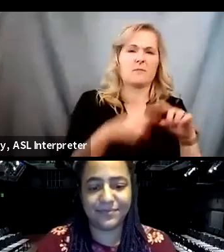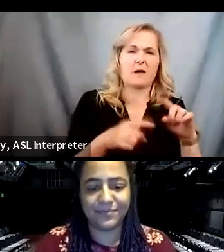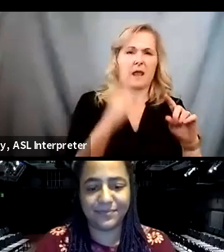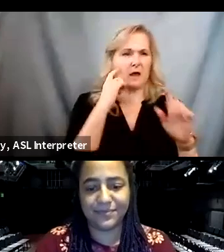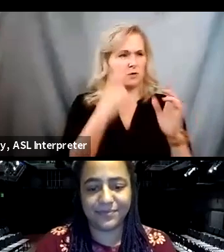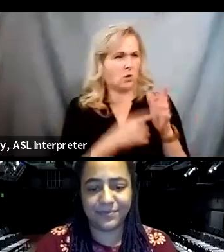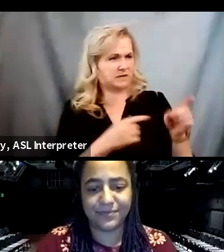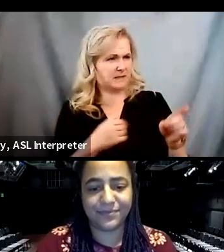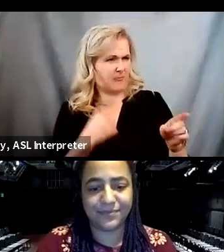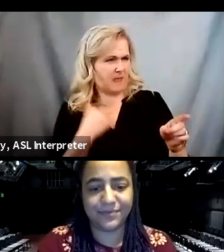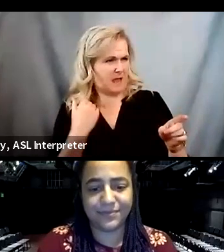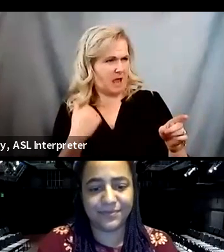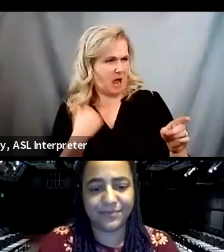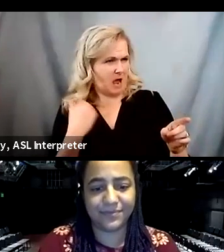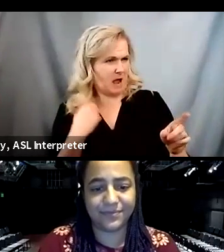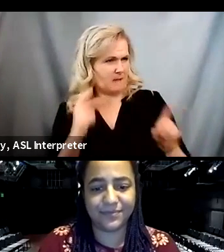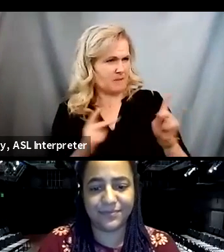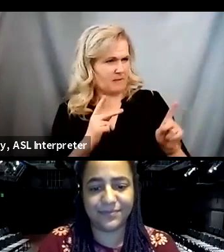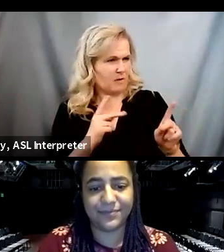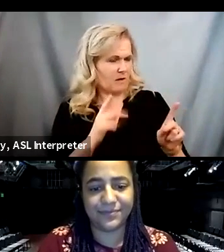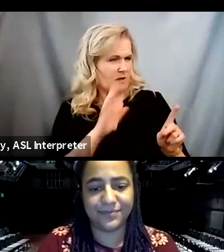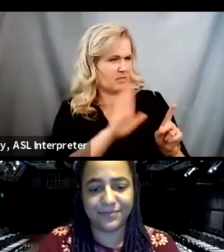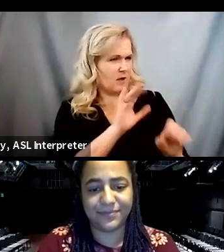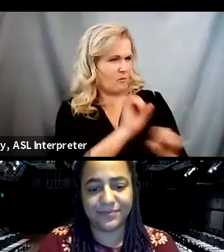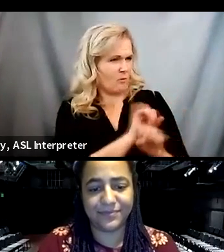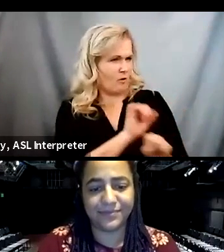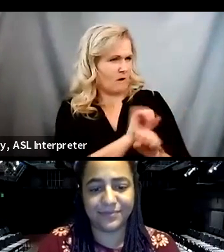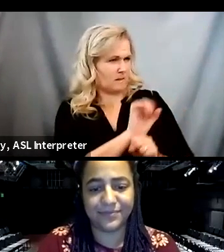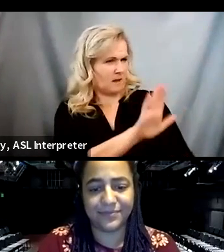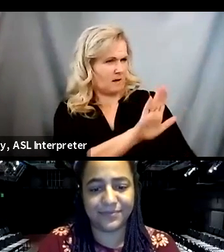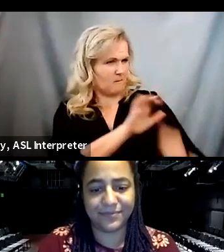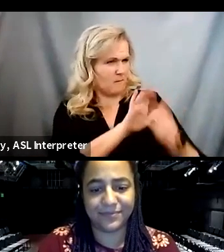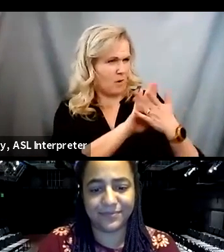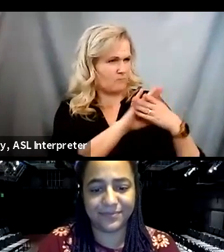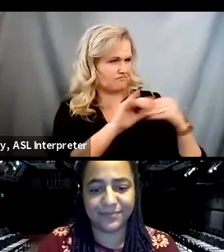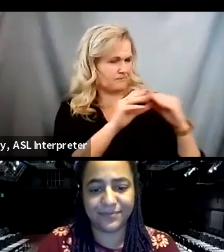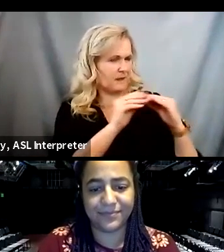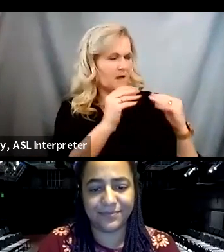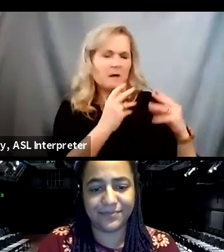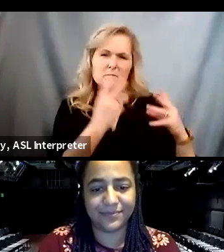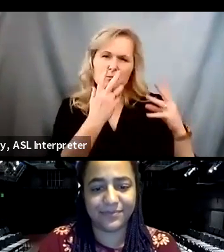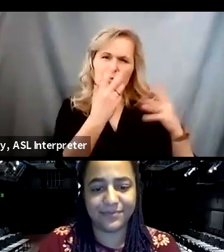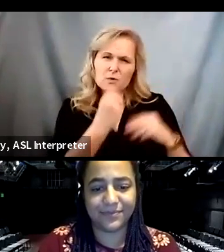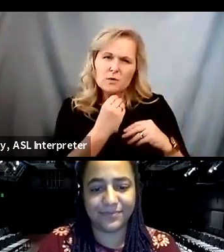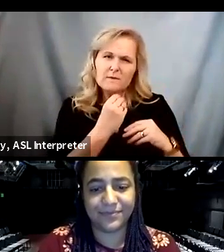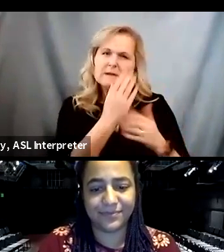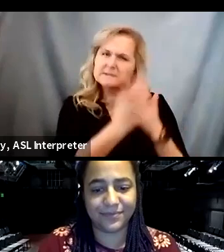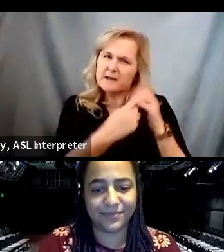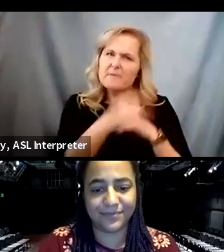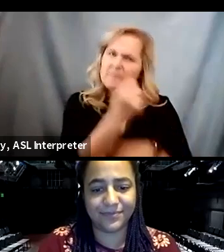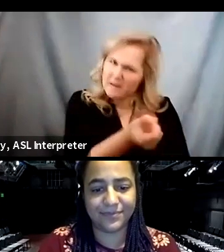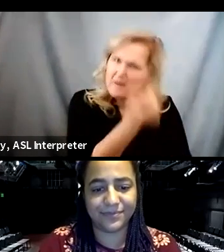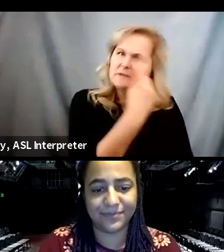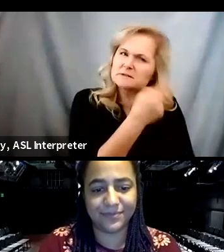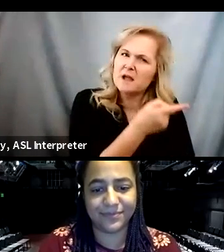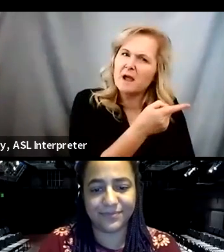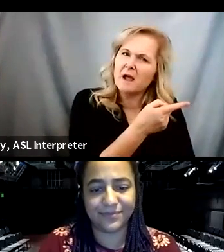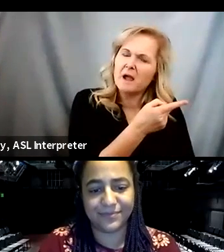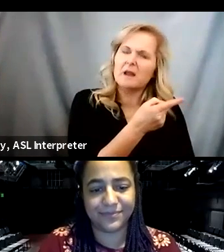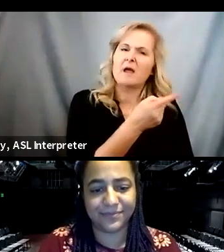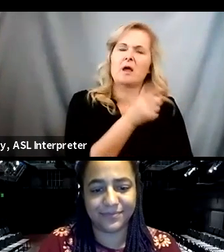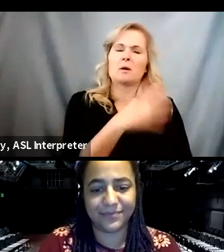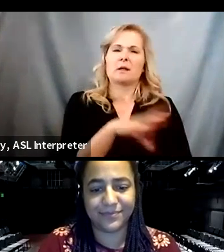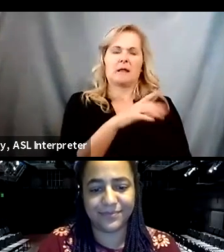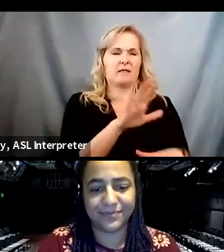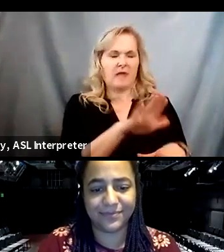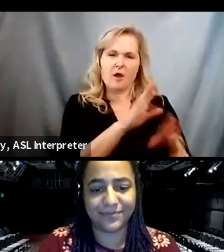do some really beautiful work. They're getting it, some of them. Really, really moving land